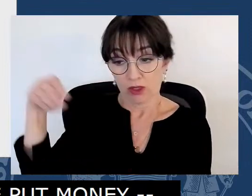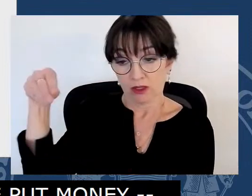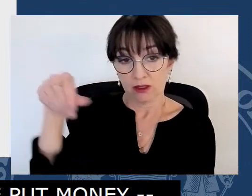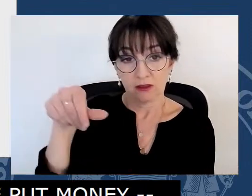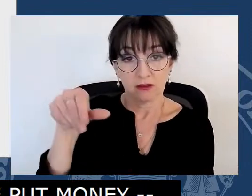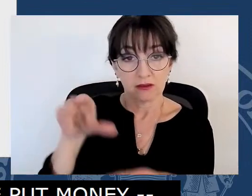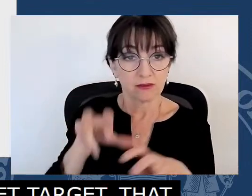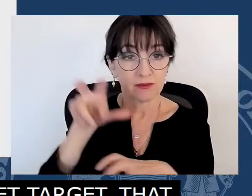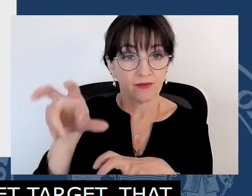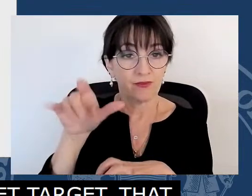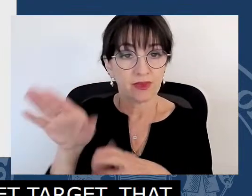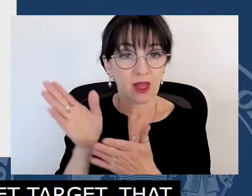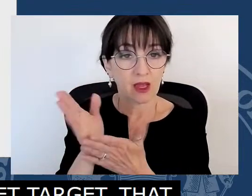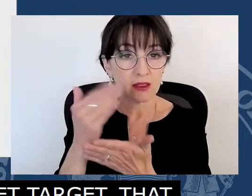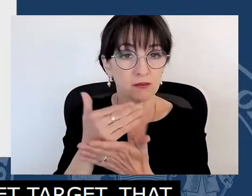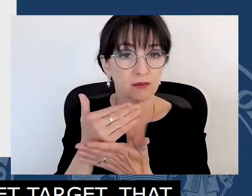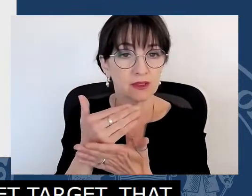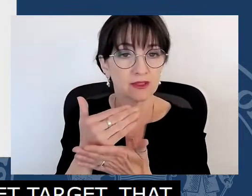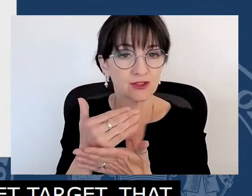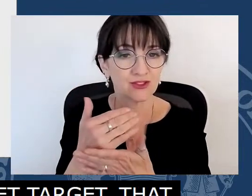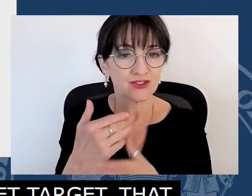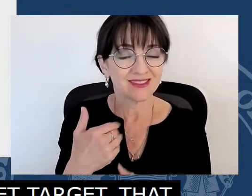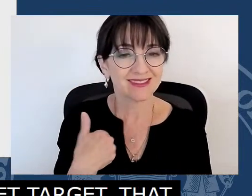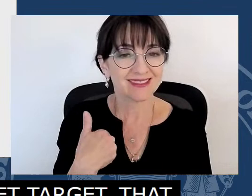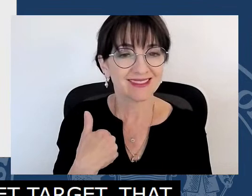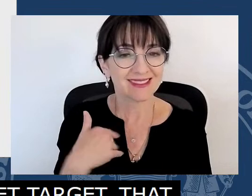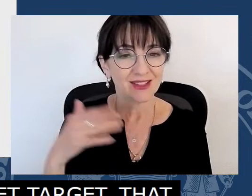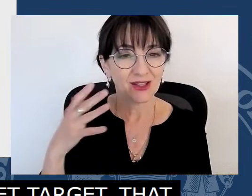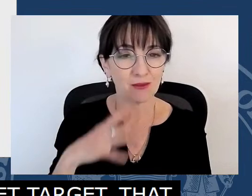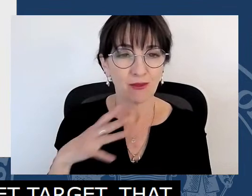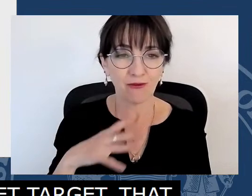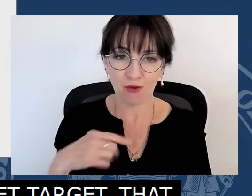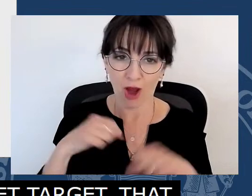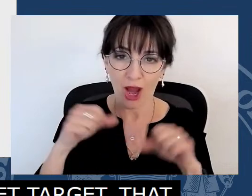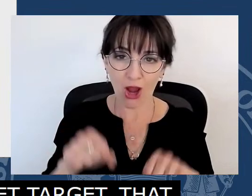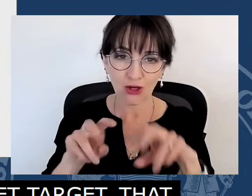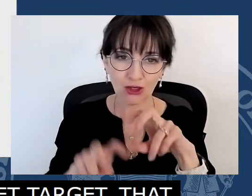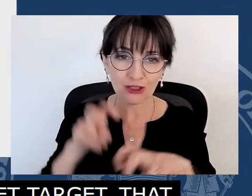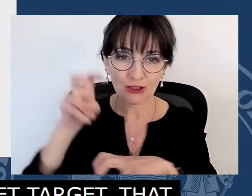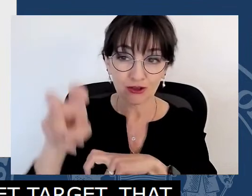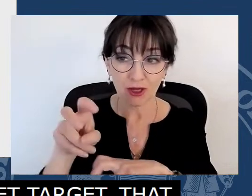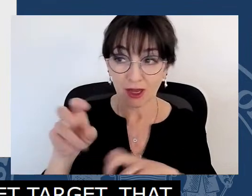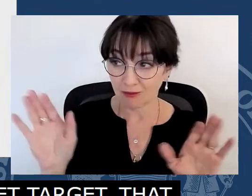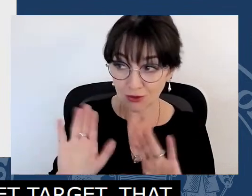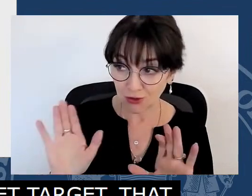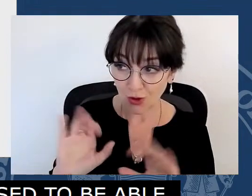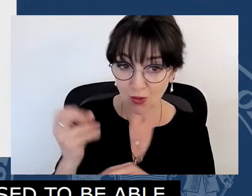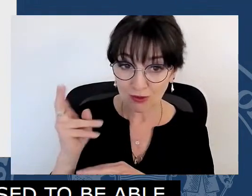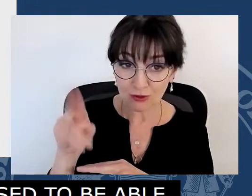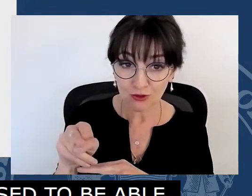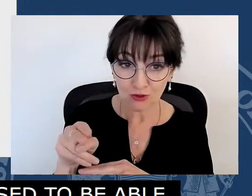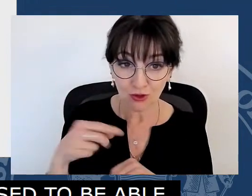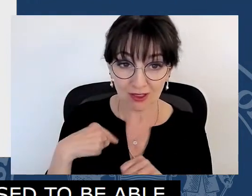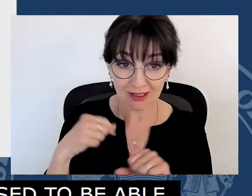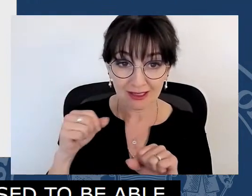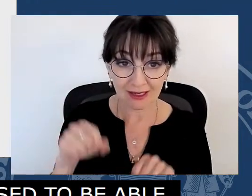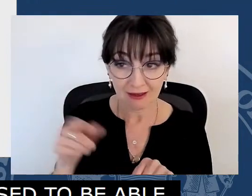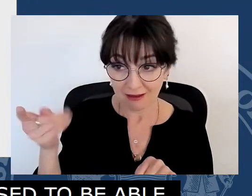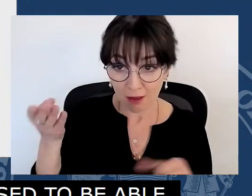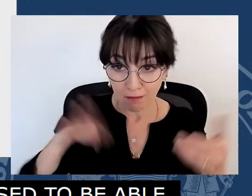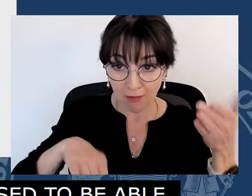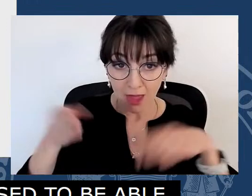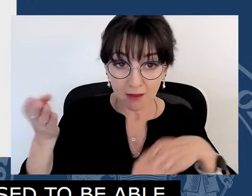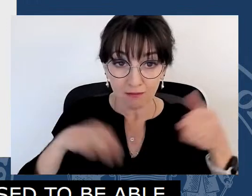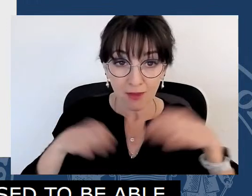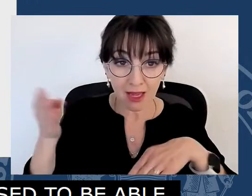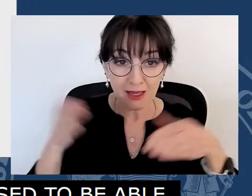go. I used to be able to jump up. What do you think? No, Sean, what do you think? Huh? Bets? Bets, come